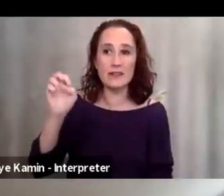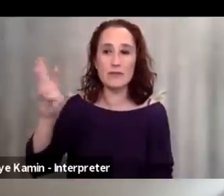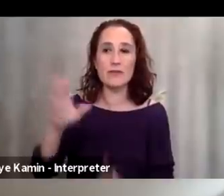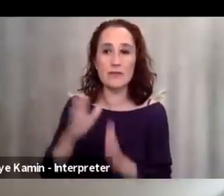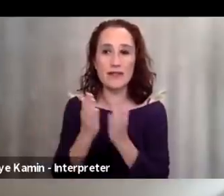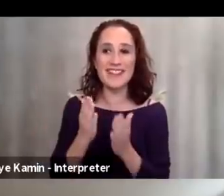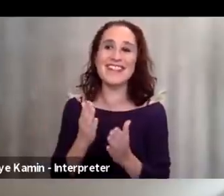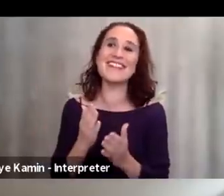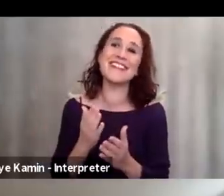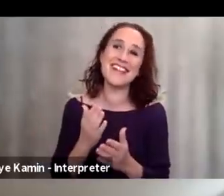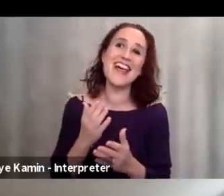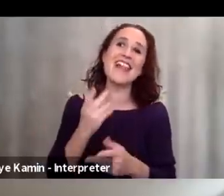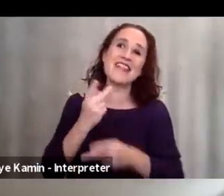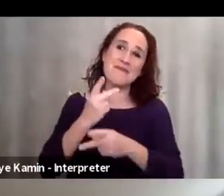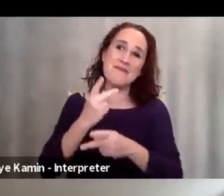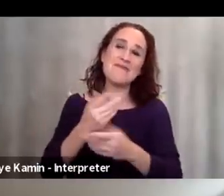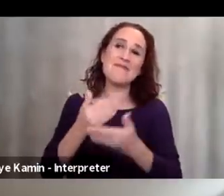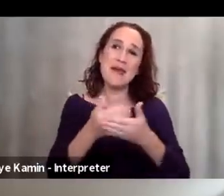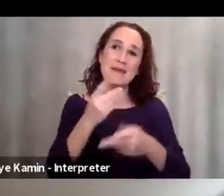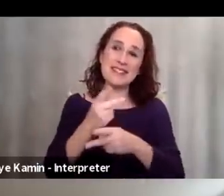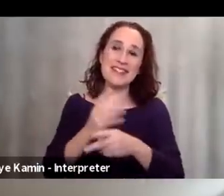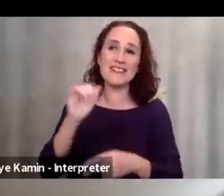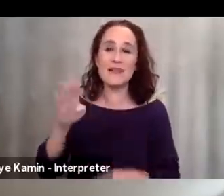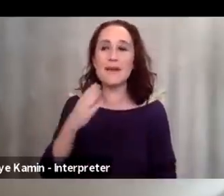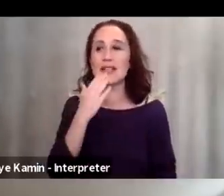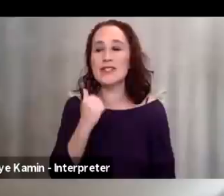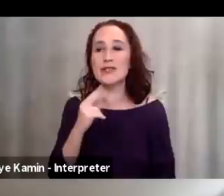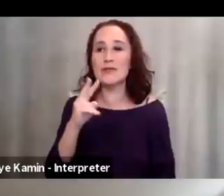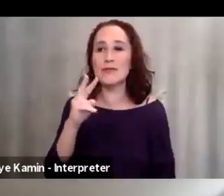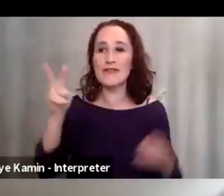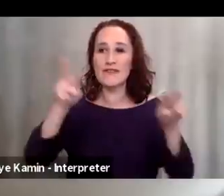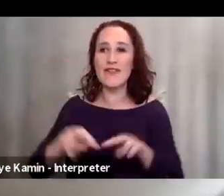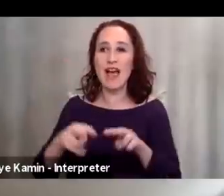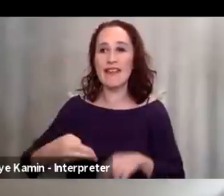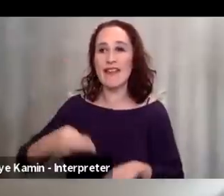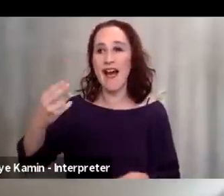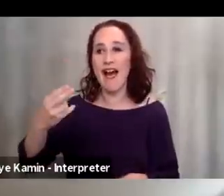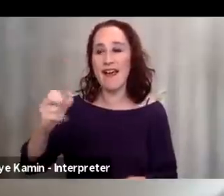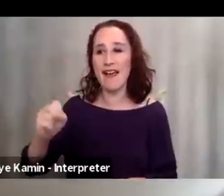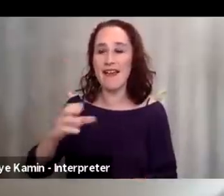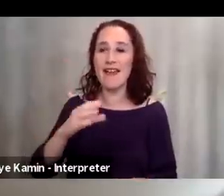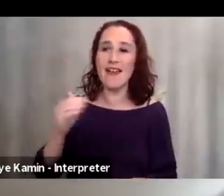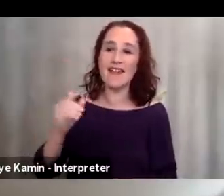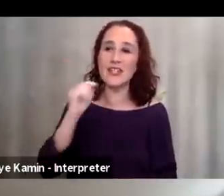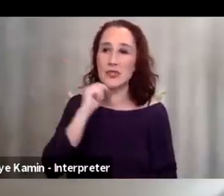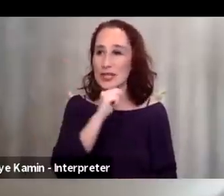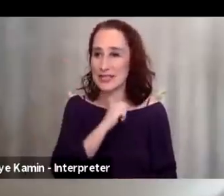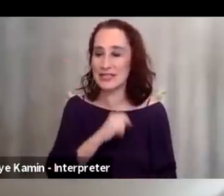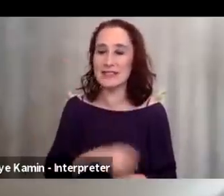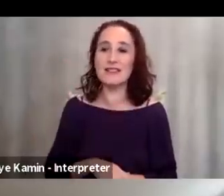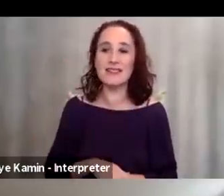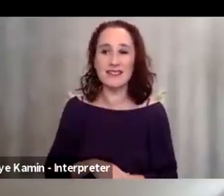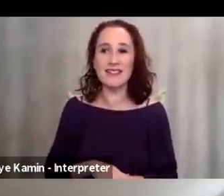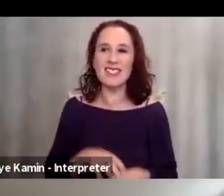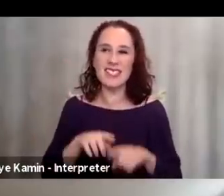The Babysitter's Club, Sweet Valley Twins, Sweet Valley High. Very kind of plot-based books. Like, I remember, like, you know, there's